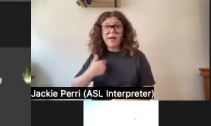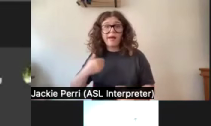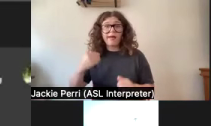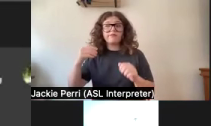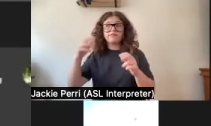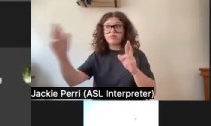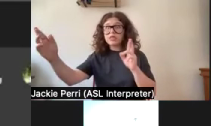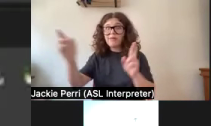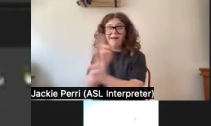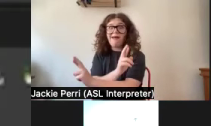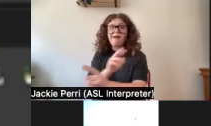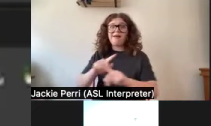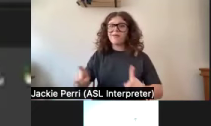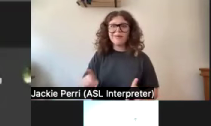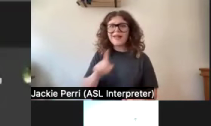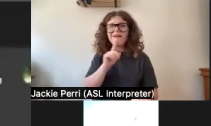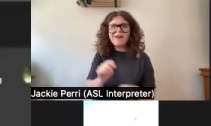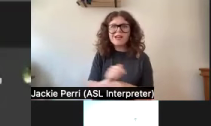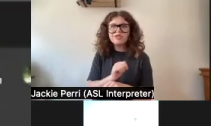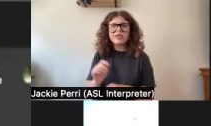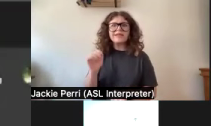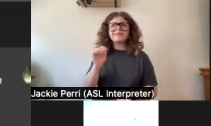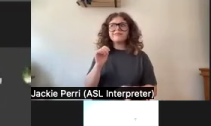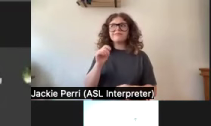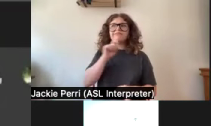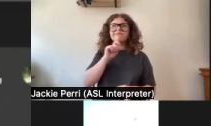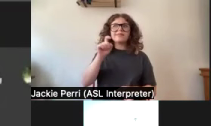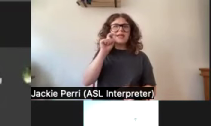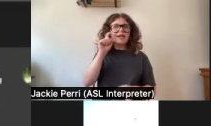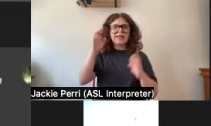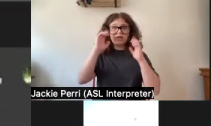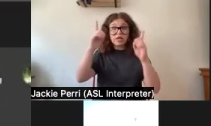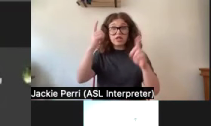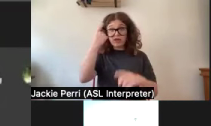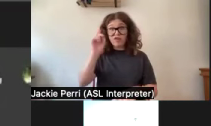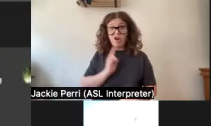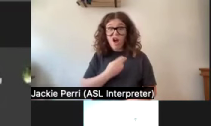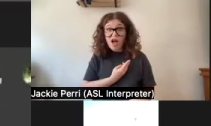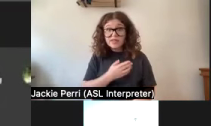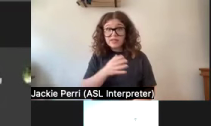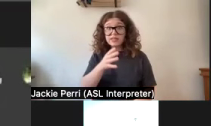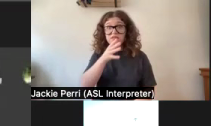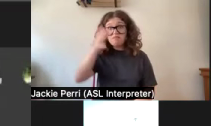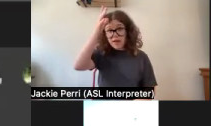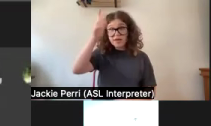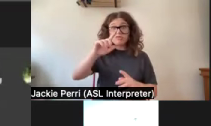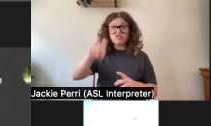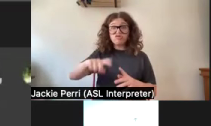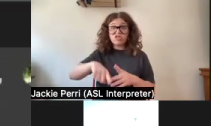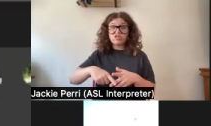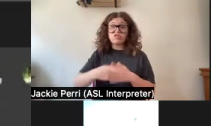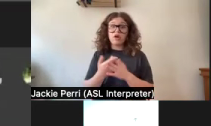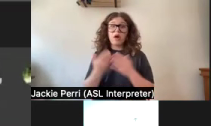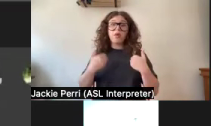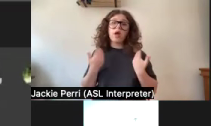But sexual no, para actually, nosotros, los sex ed padres, for es us as cuando nuestros parents niños están chiquitos, cómo respetar a starts sus when kids are compañeros,